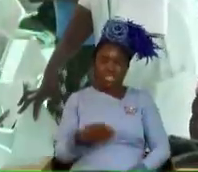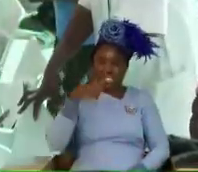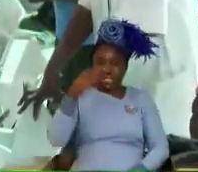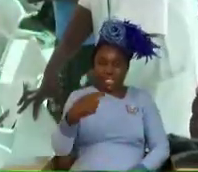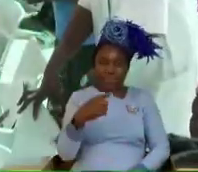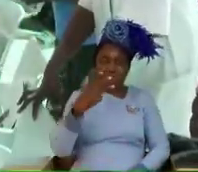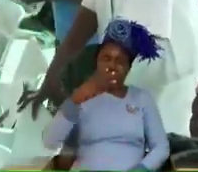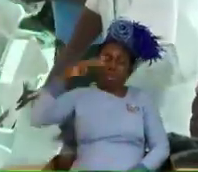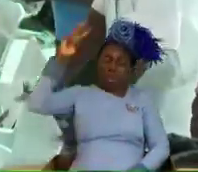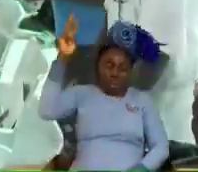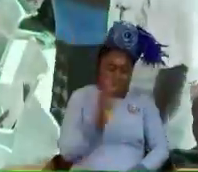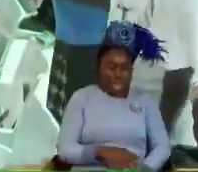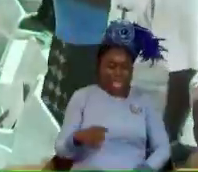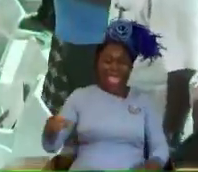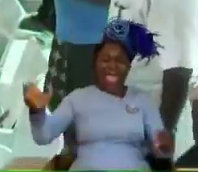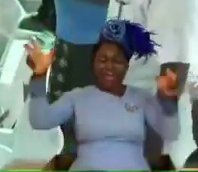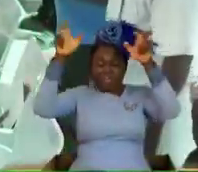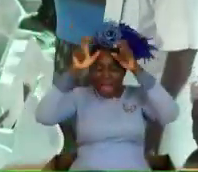Wicked